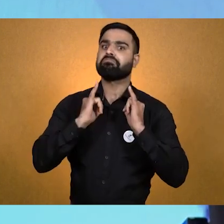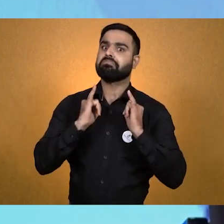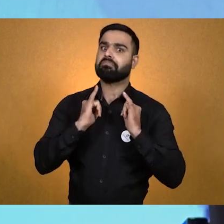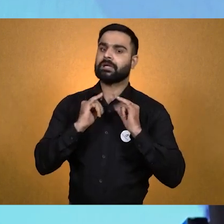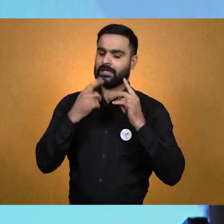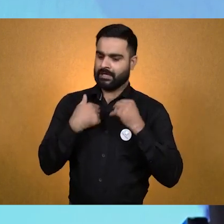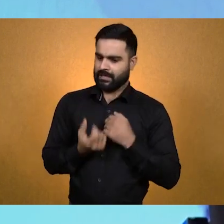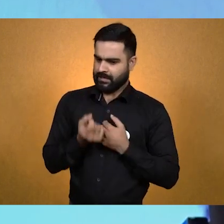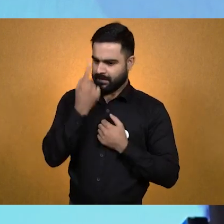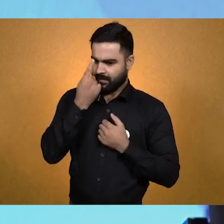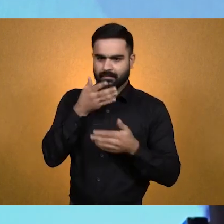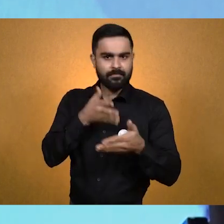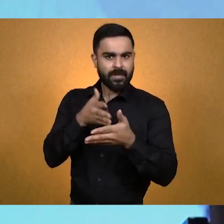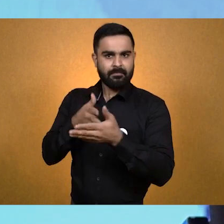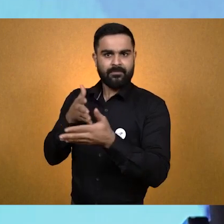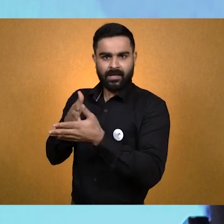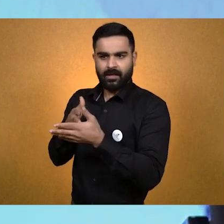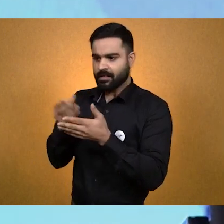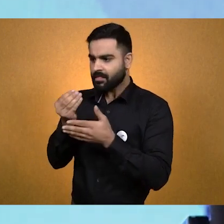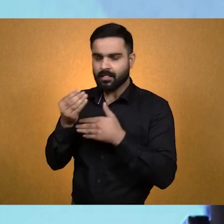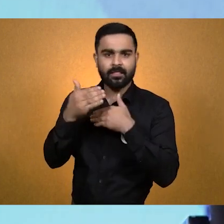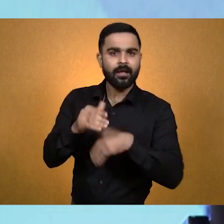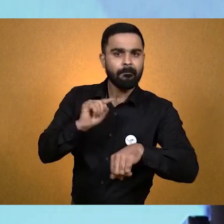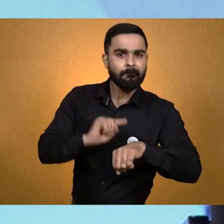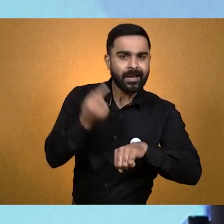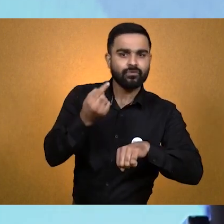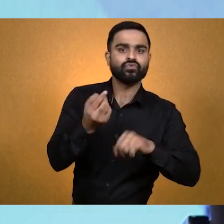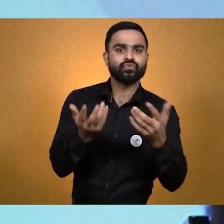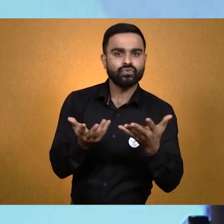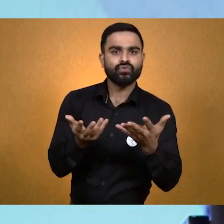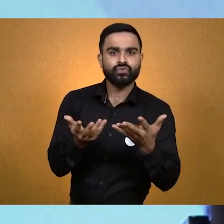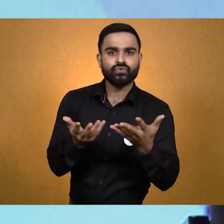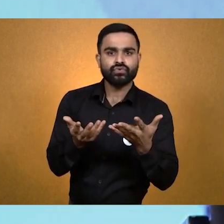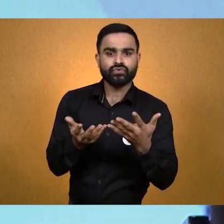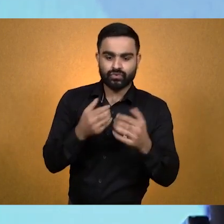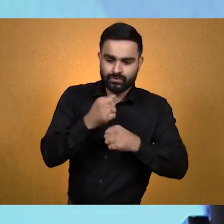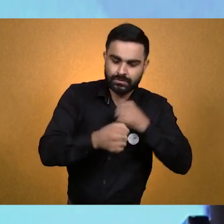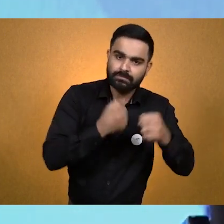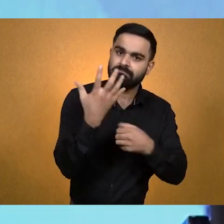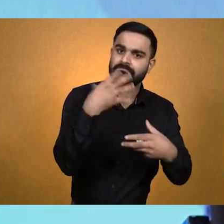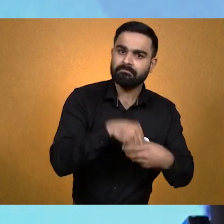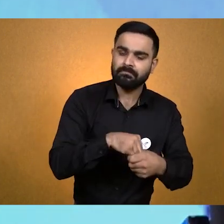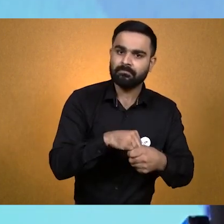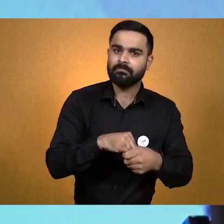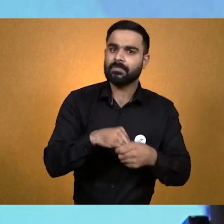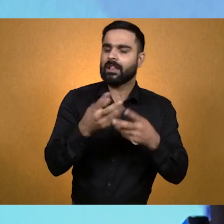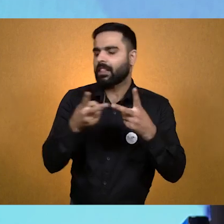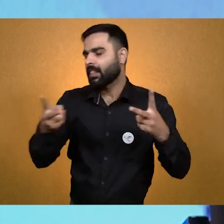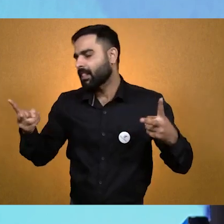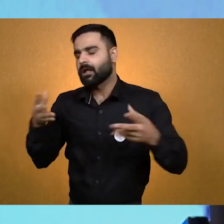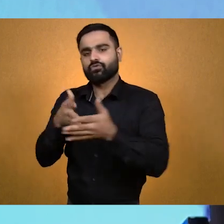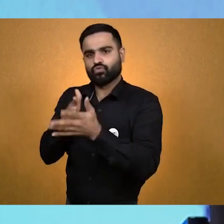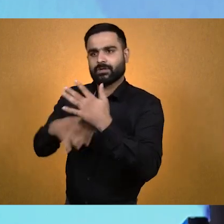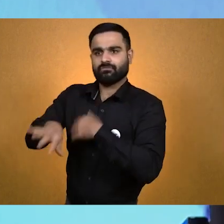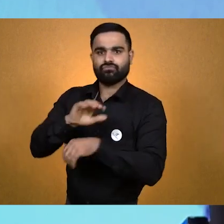an understanding about the challenges, and there were very few limited opportunities for people in sports apart from the various other challenges, right,